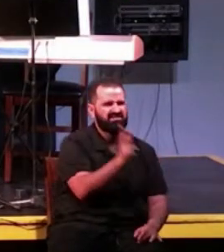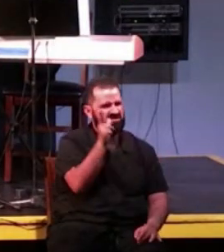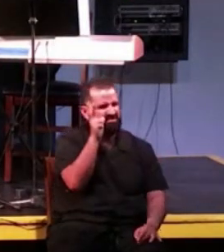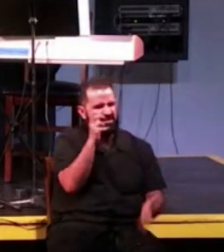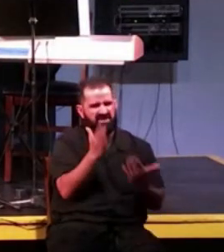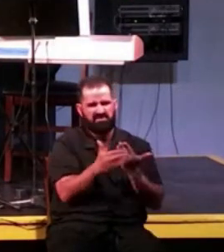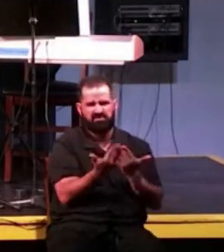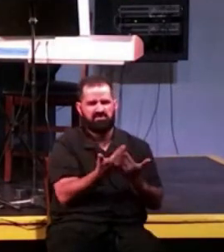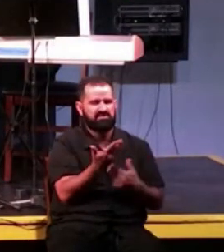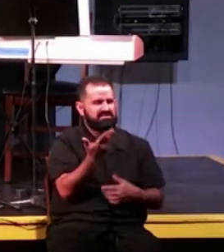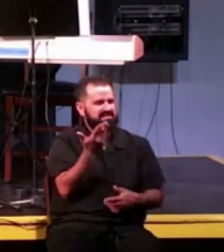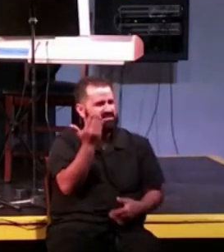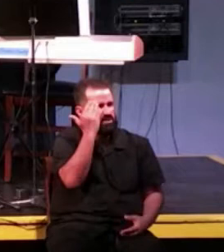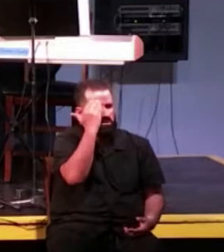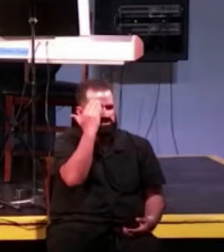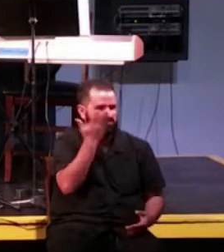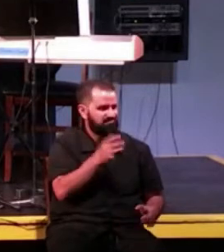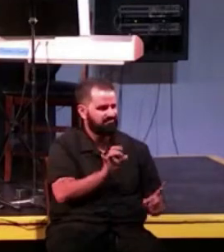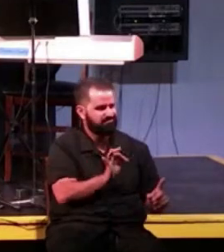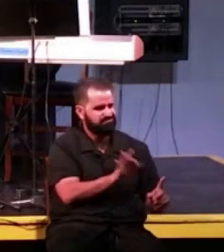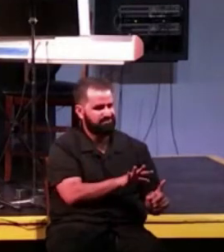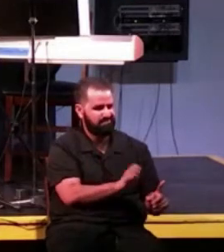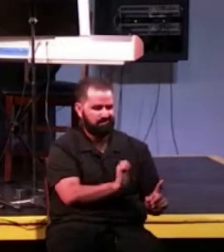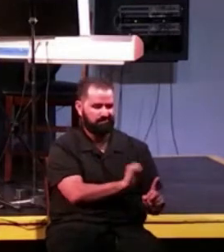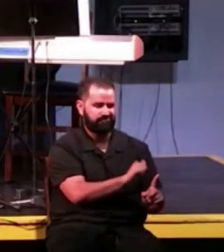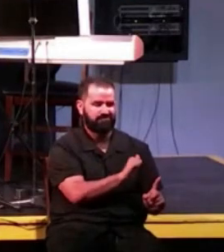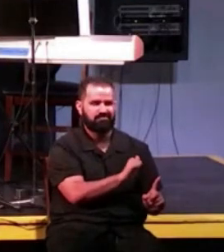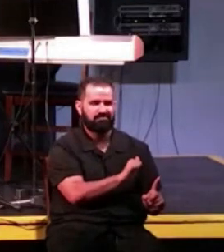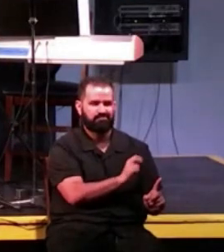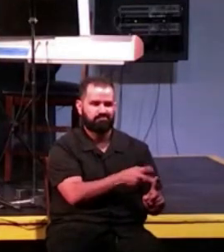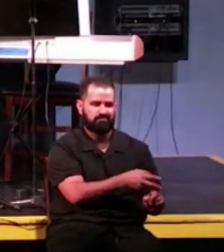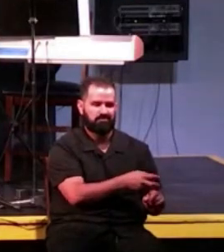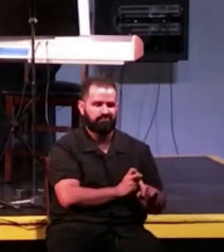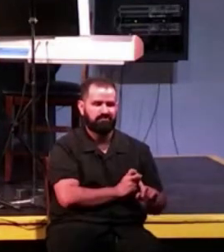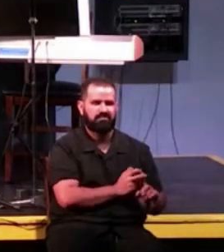knows you're more vulnerable when you're alone.